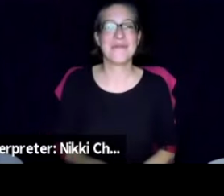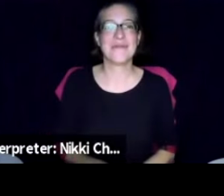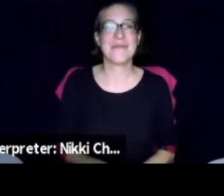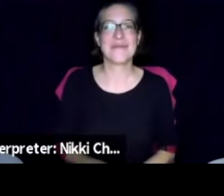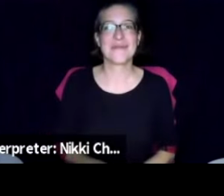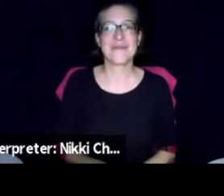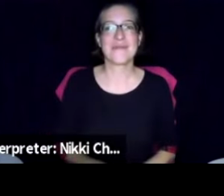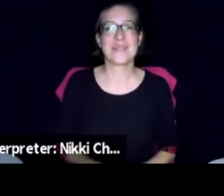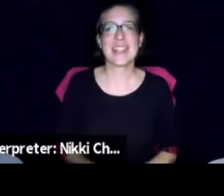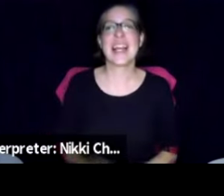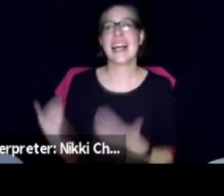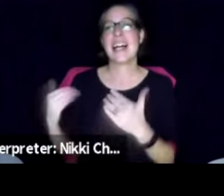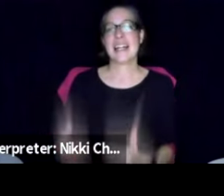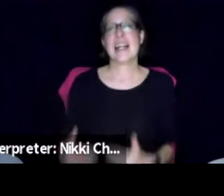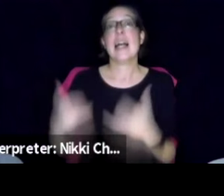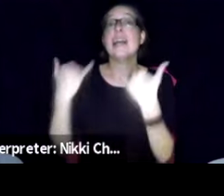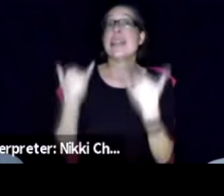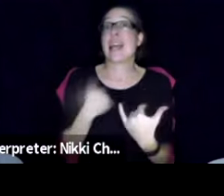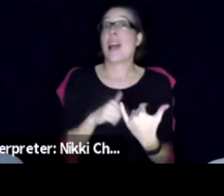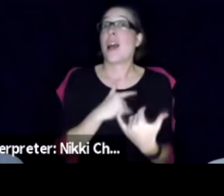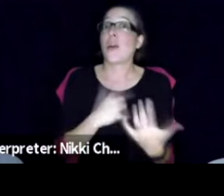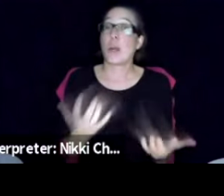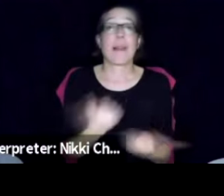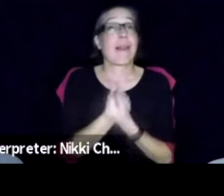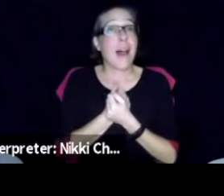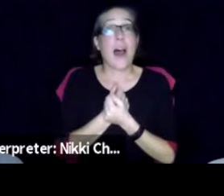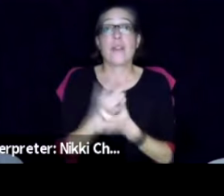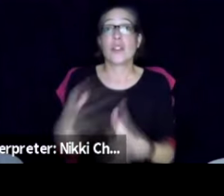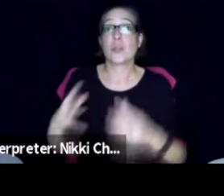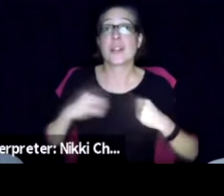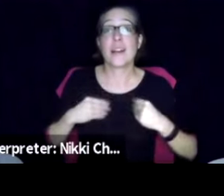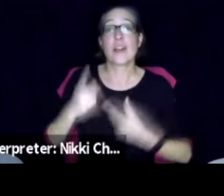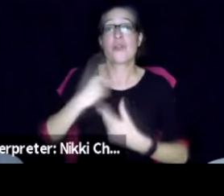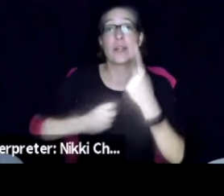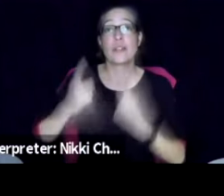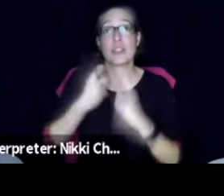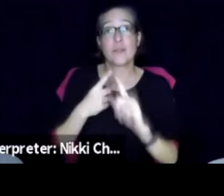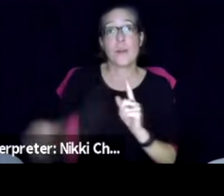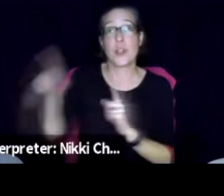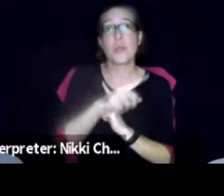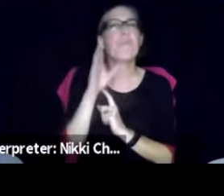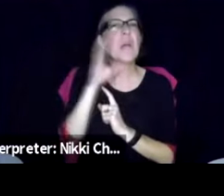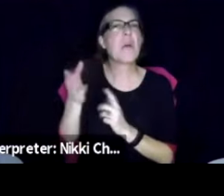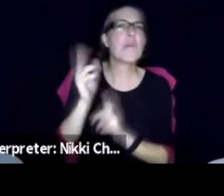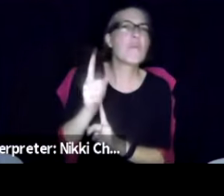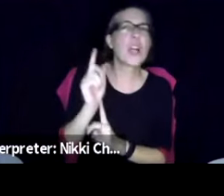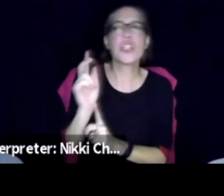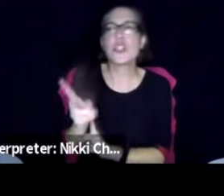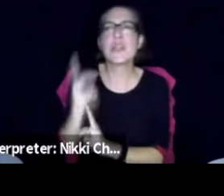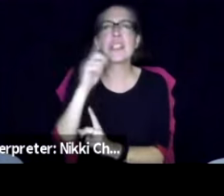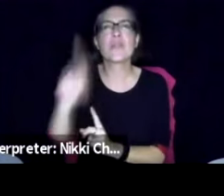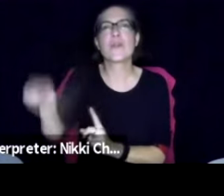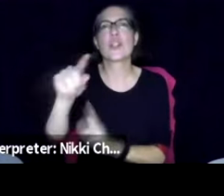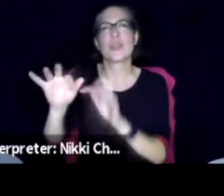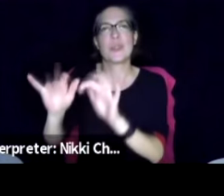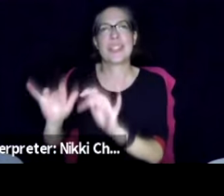Okay, so now we would love to take questions from you all. I'll give you like 1 or 2 minutes to type your questions in the chat box or the